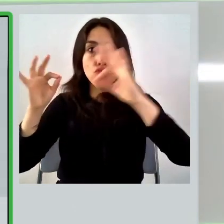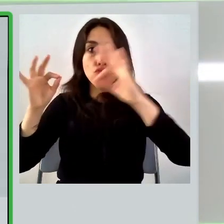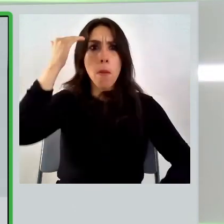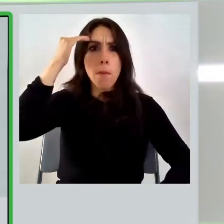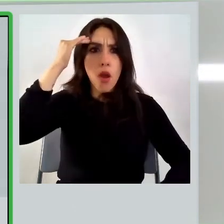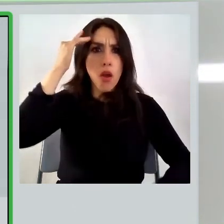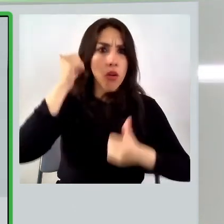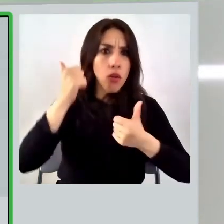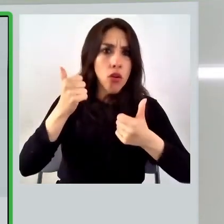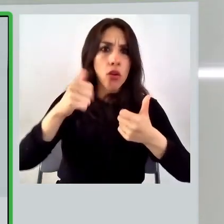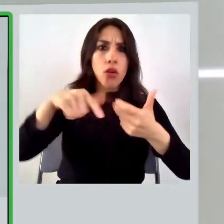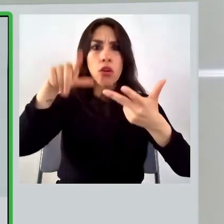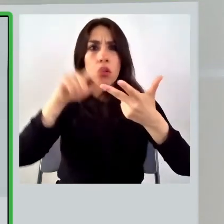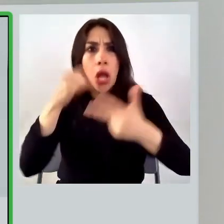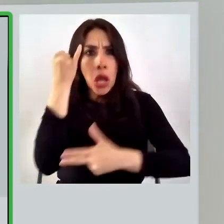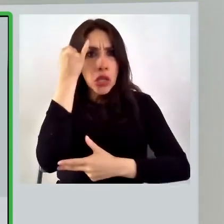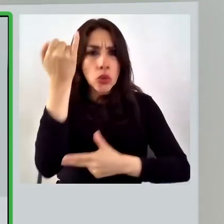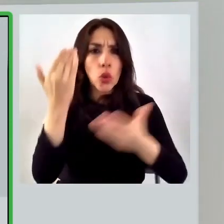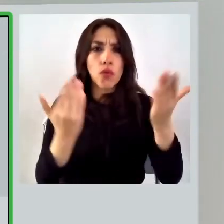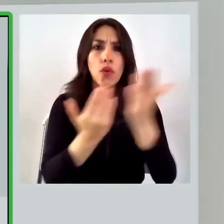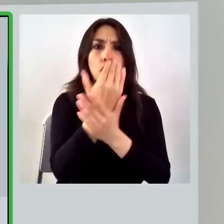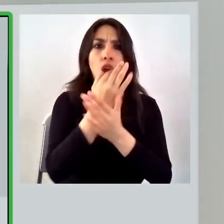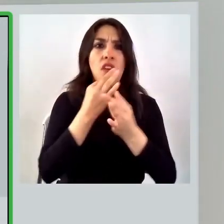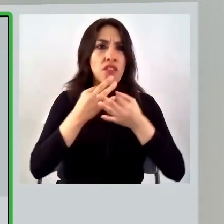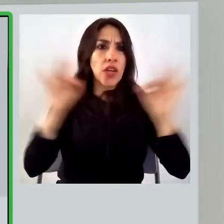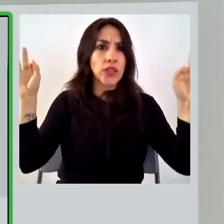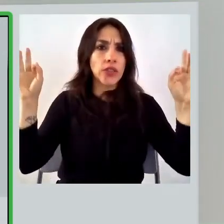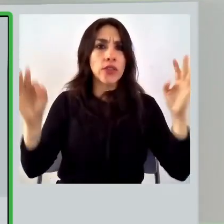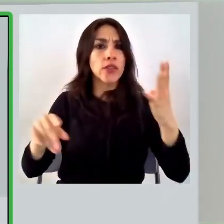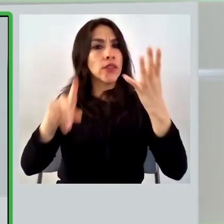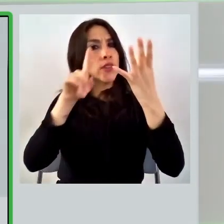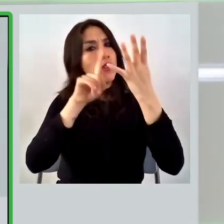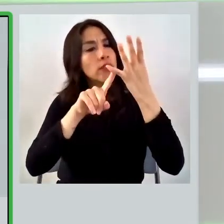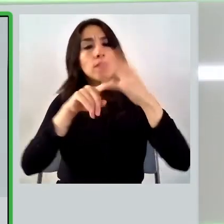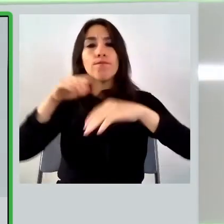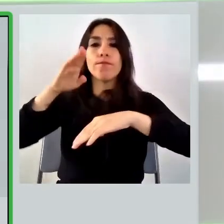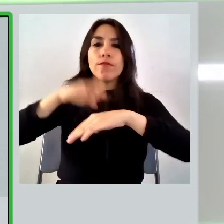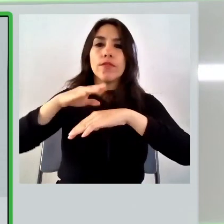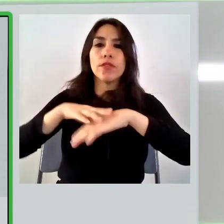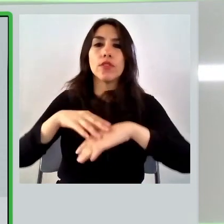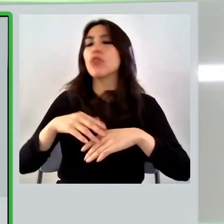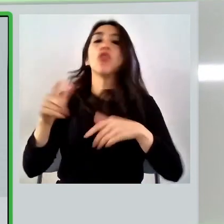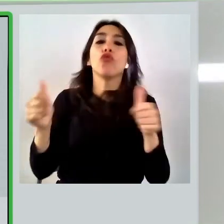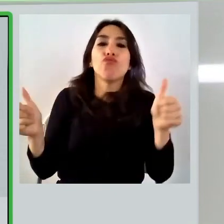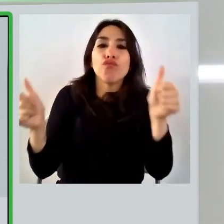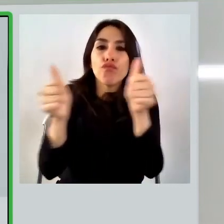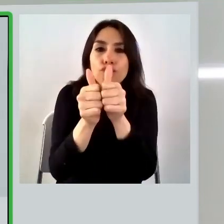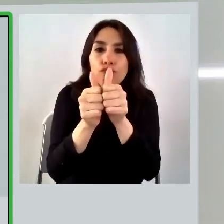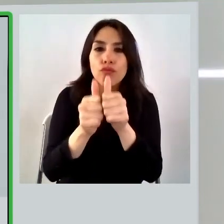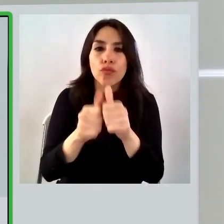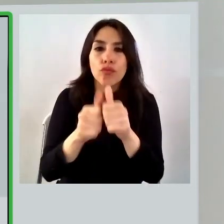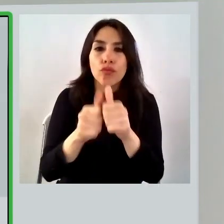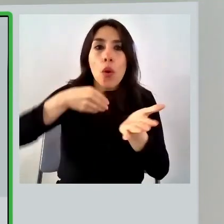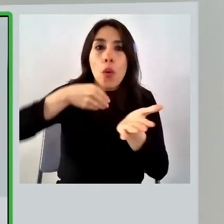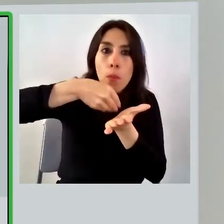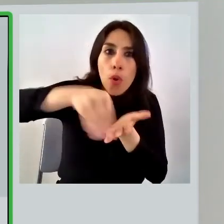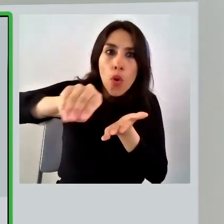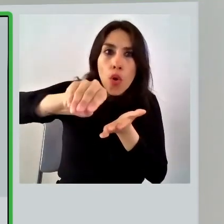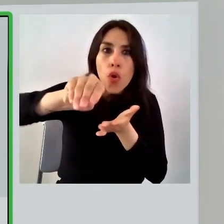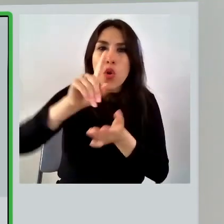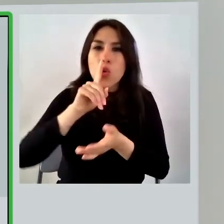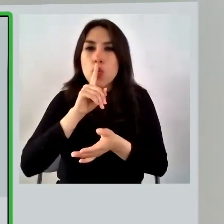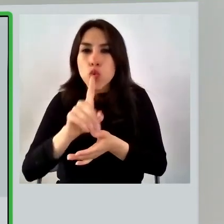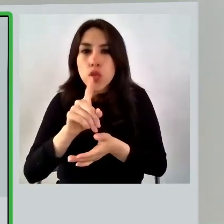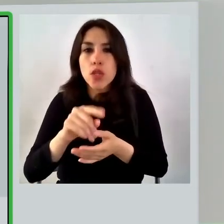programs, and accessible, relevant training that is designed to advance awareness of inclusion and